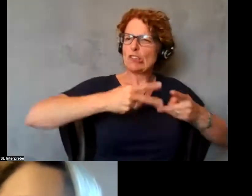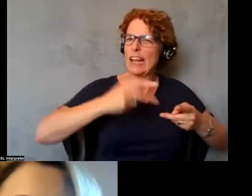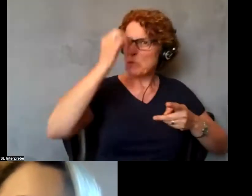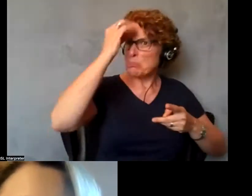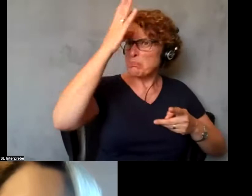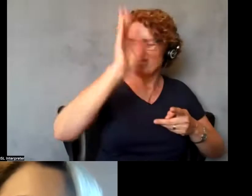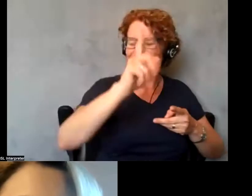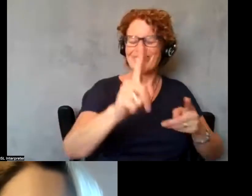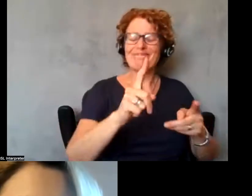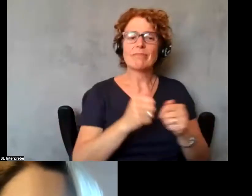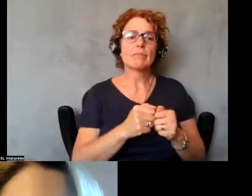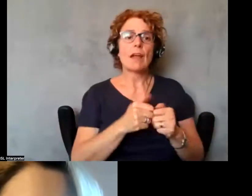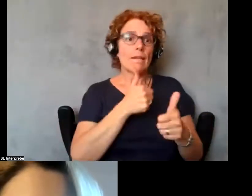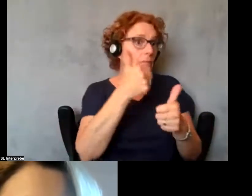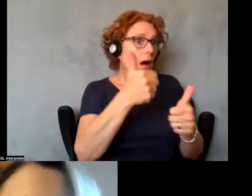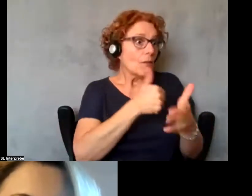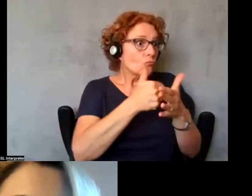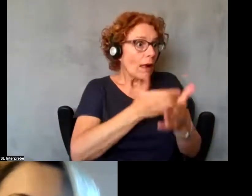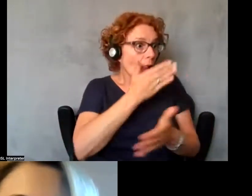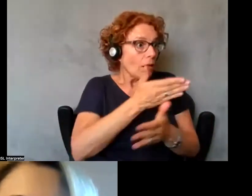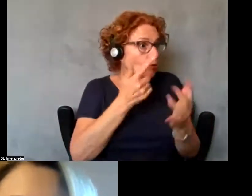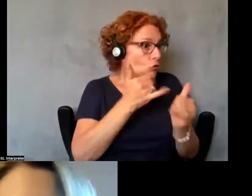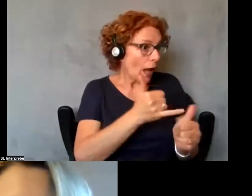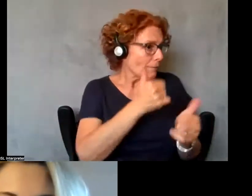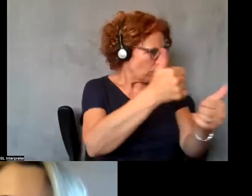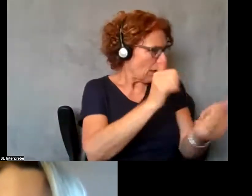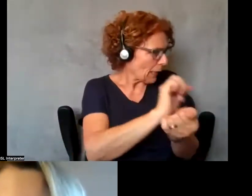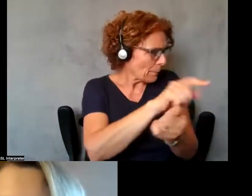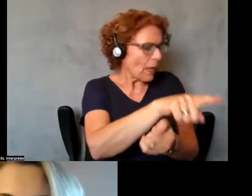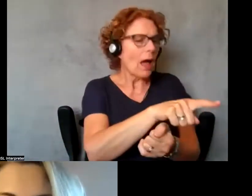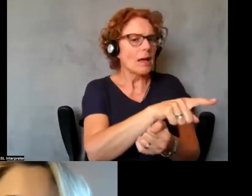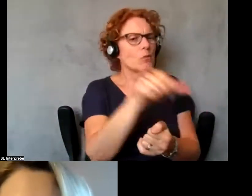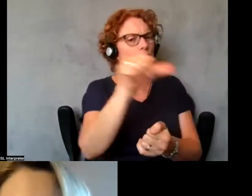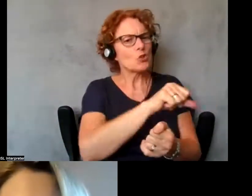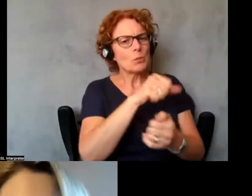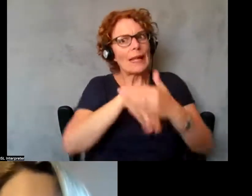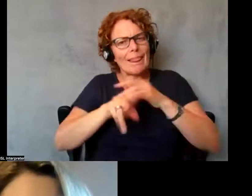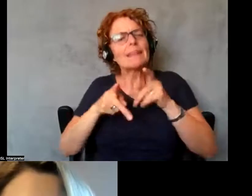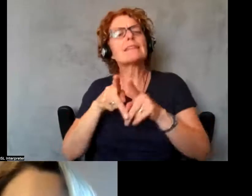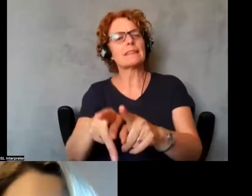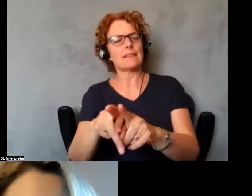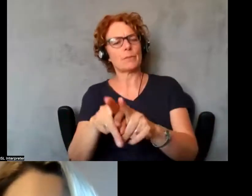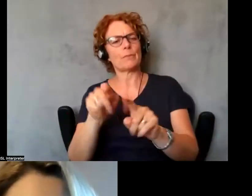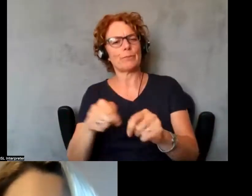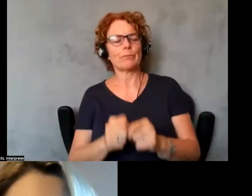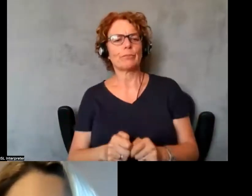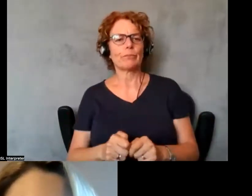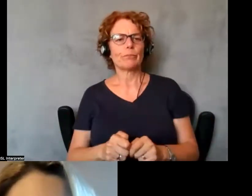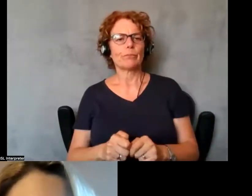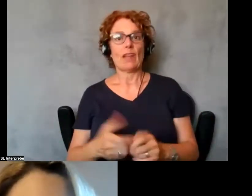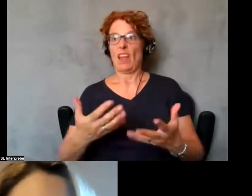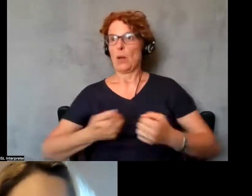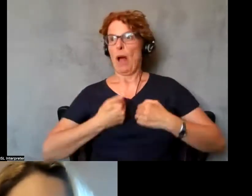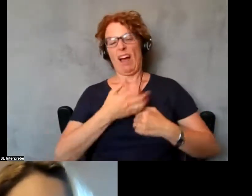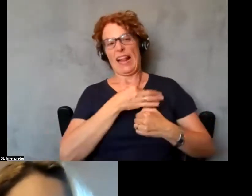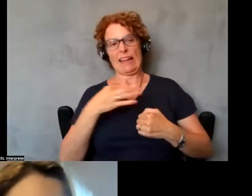it's fine to keep the regular check. Okay, that's absolutely fine. But you need to be in a system. So what I do with my